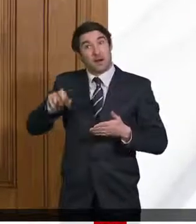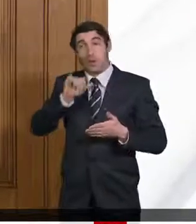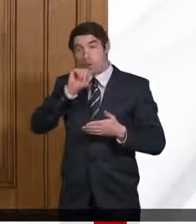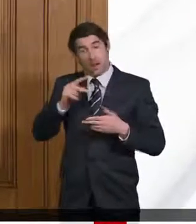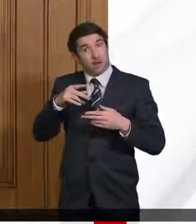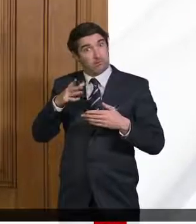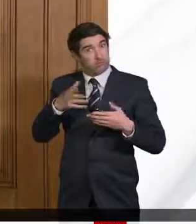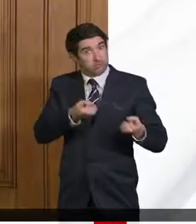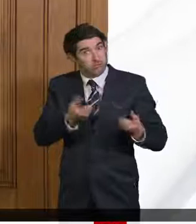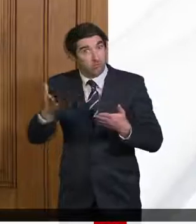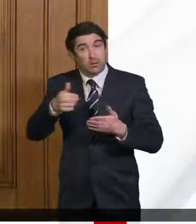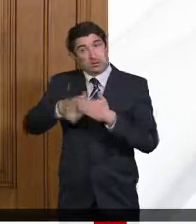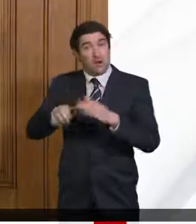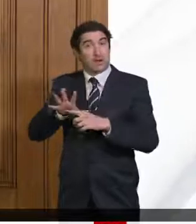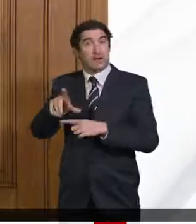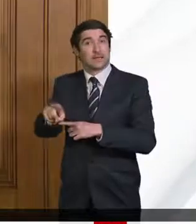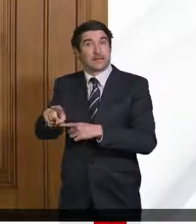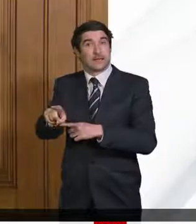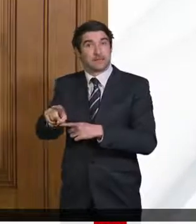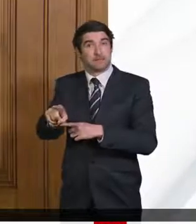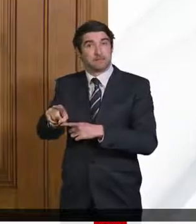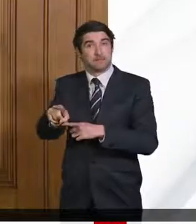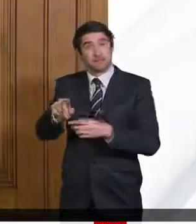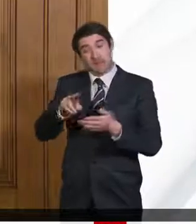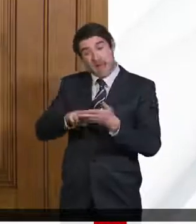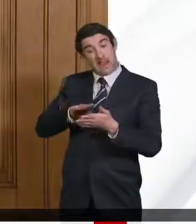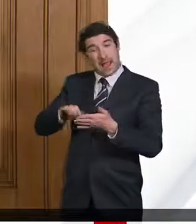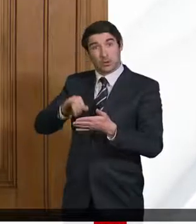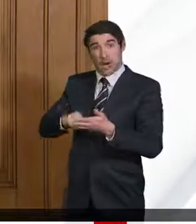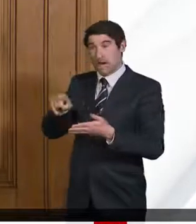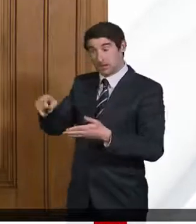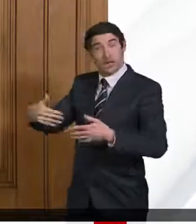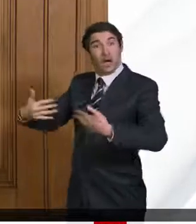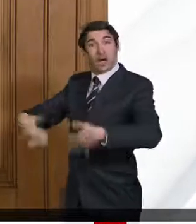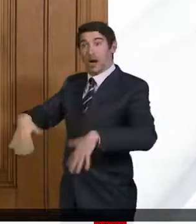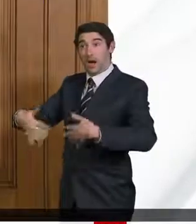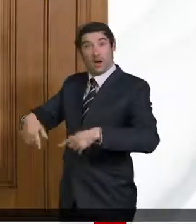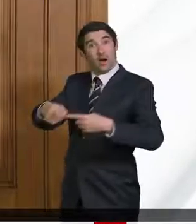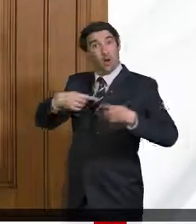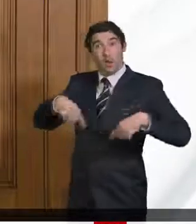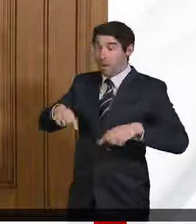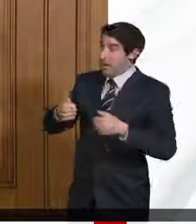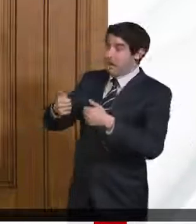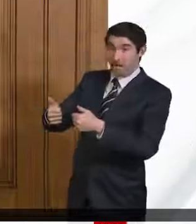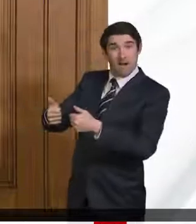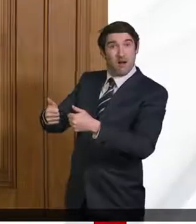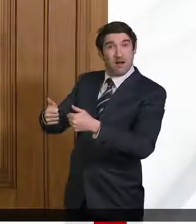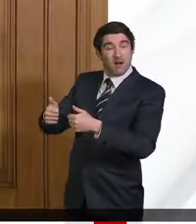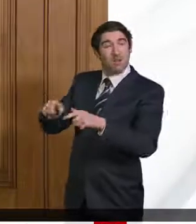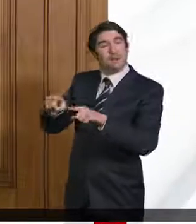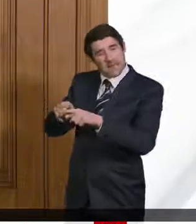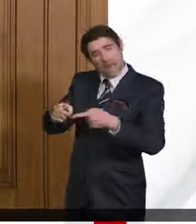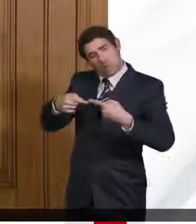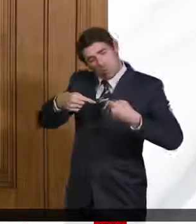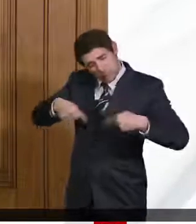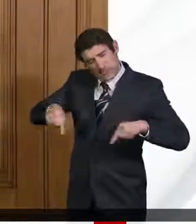NHS staff cannot do this on their own. Yes, we can increase capacity, but we also need everybody in the country, every